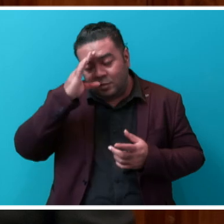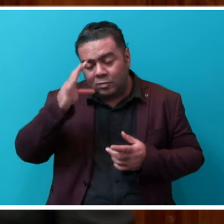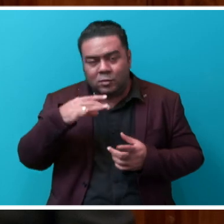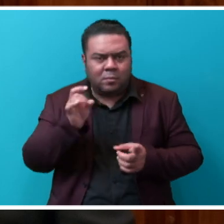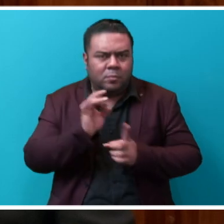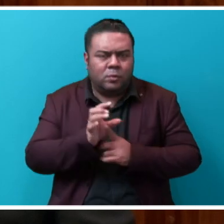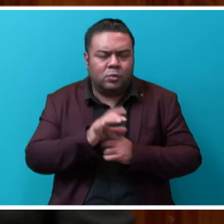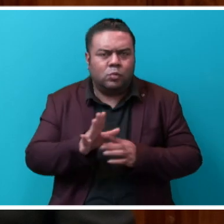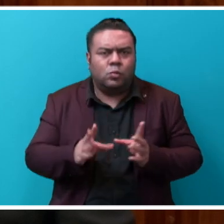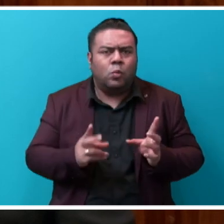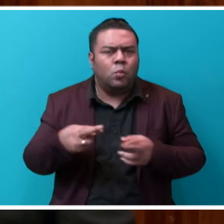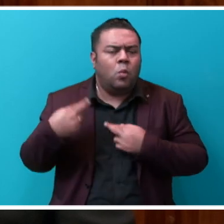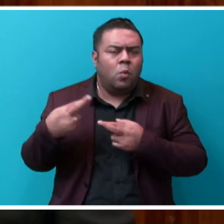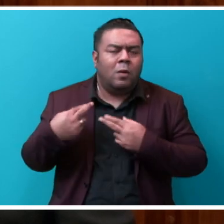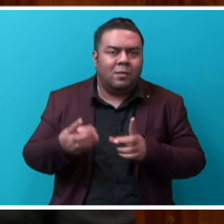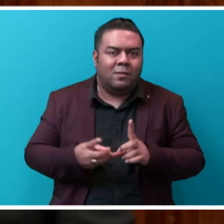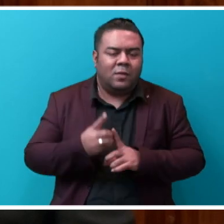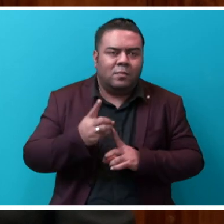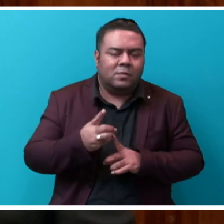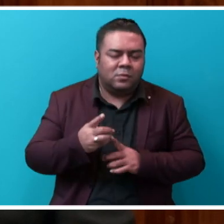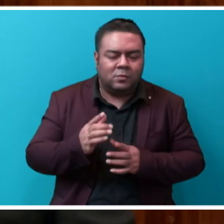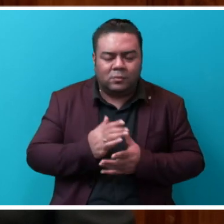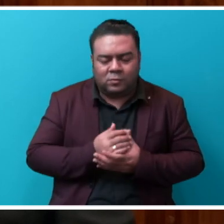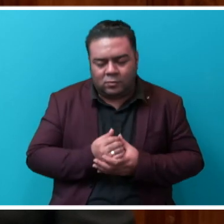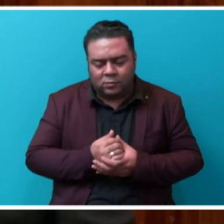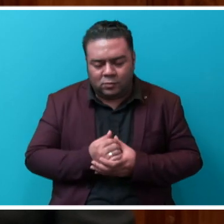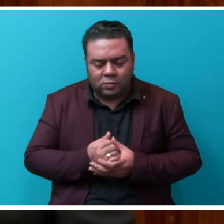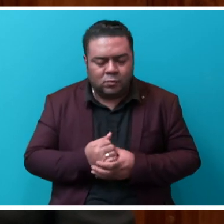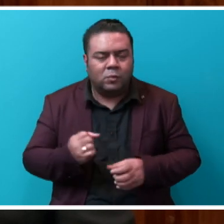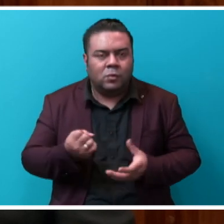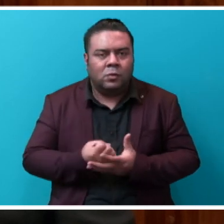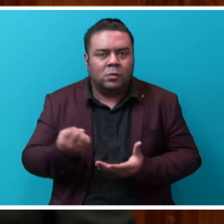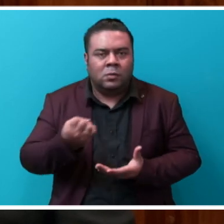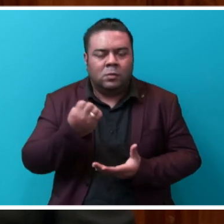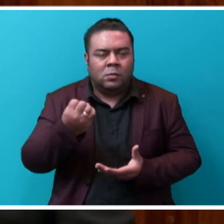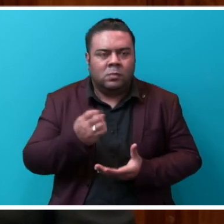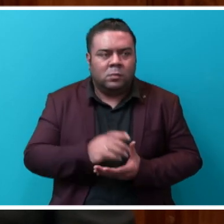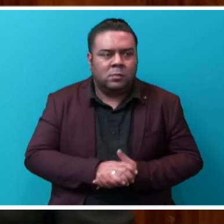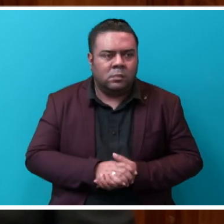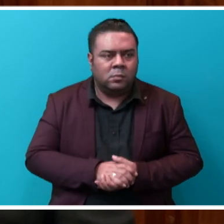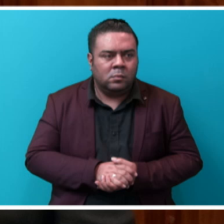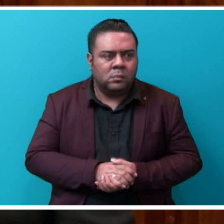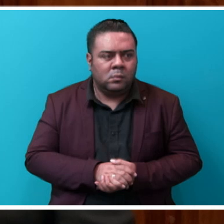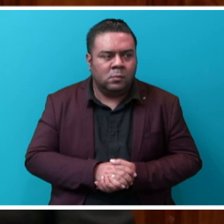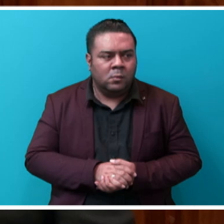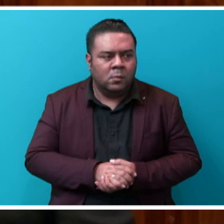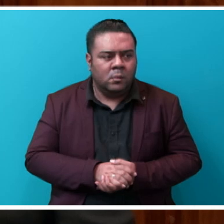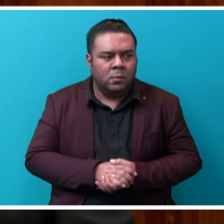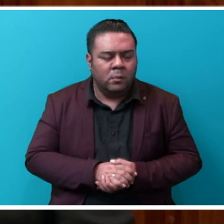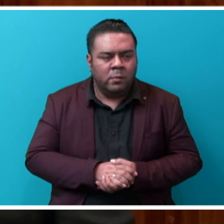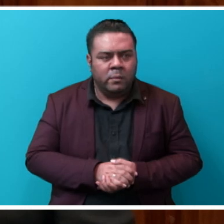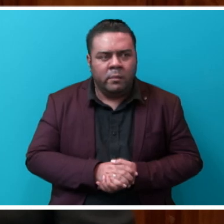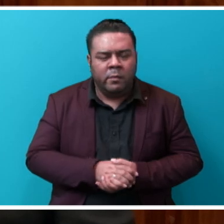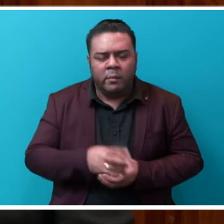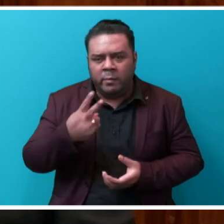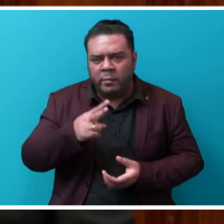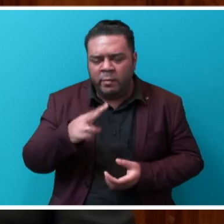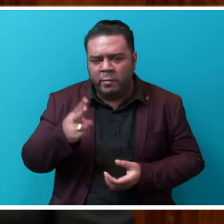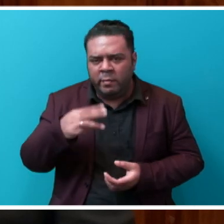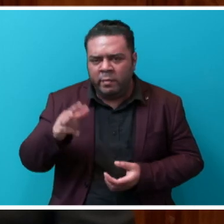economy. The numbers speak volumes or speak for themselves. Between the 2019